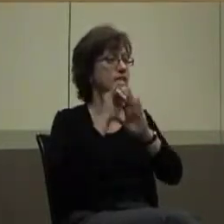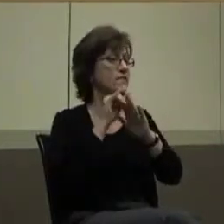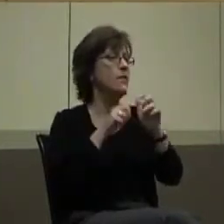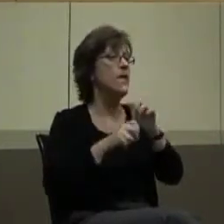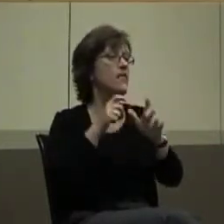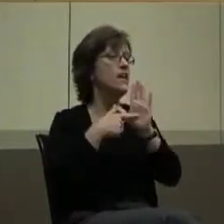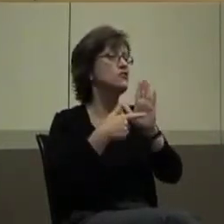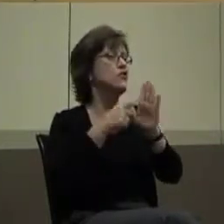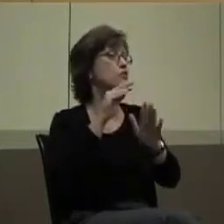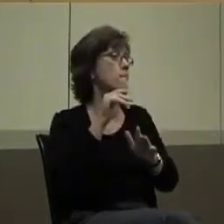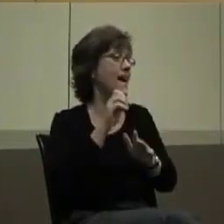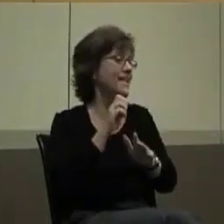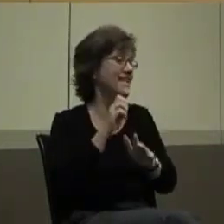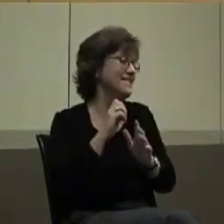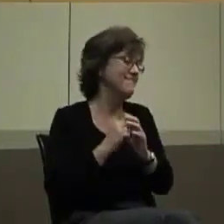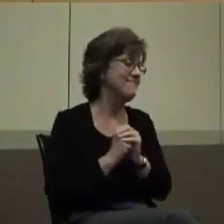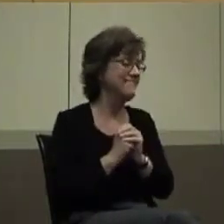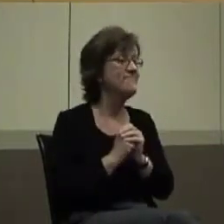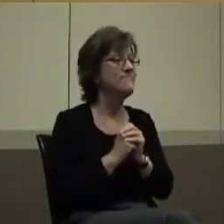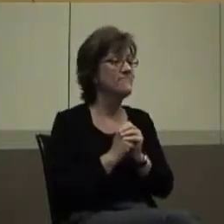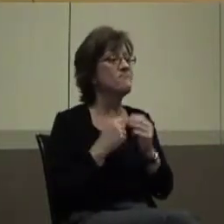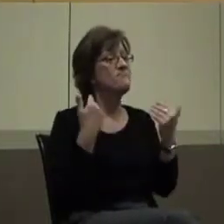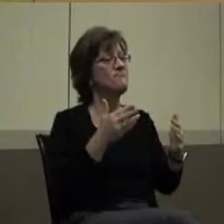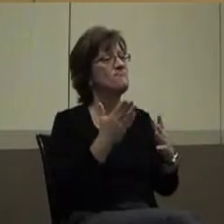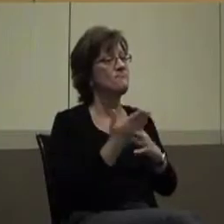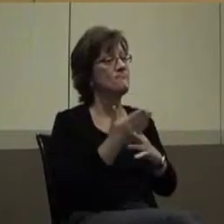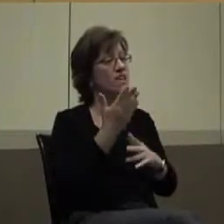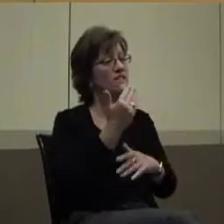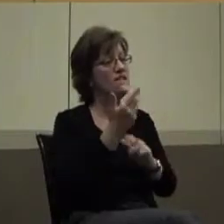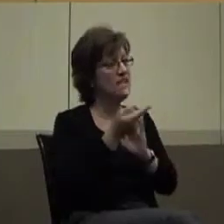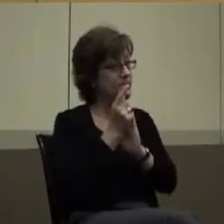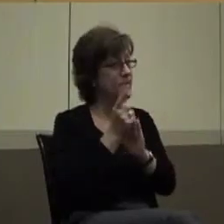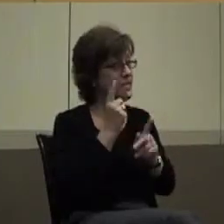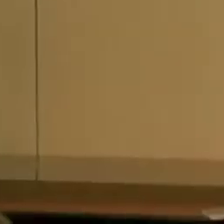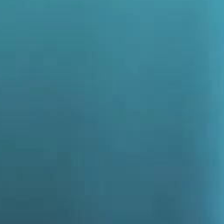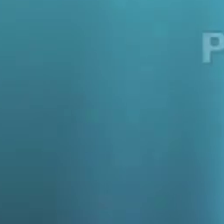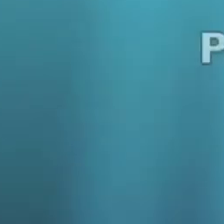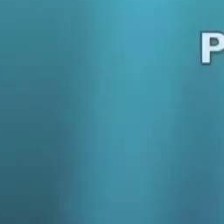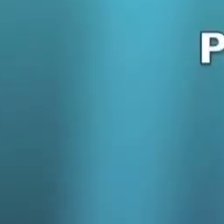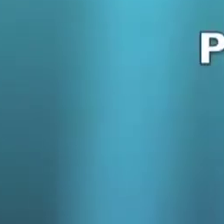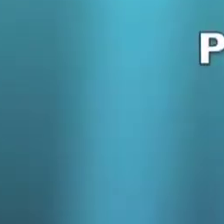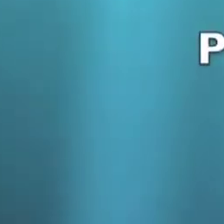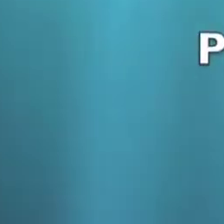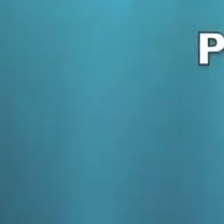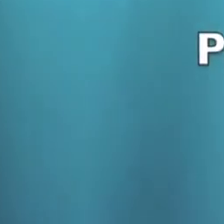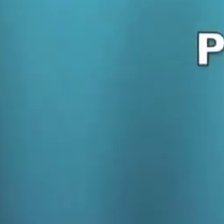our little guy. Okay, so let's go ahead, and I think it's 15 minutes, right?